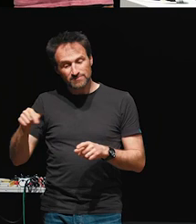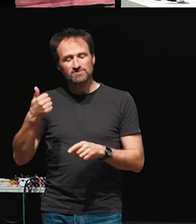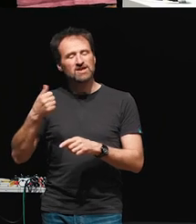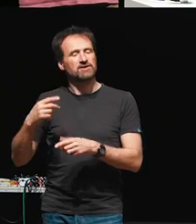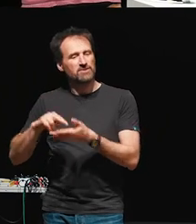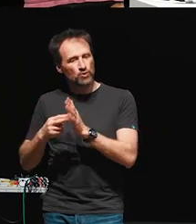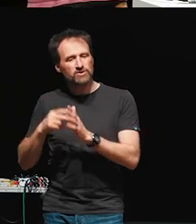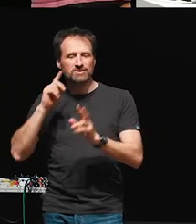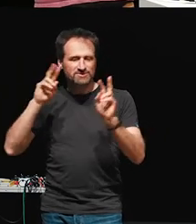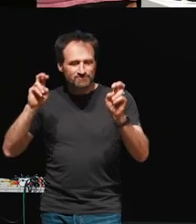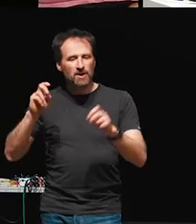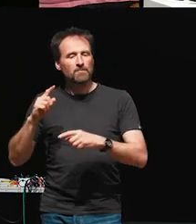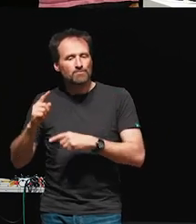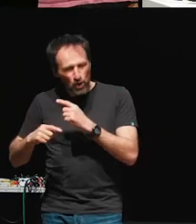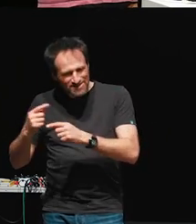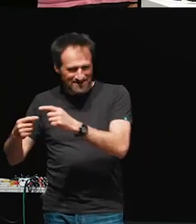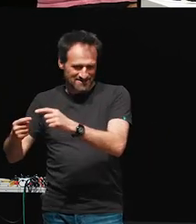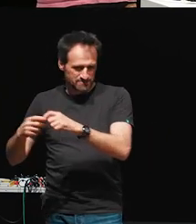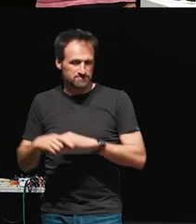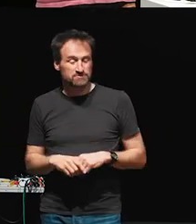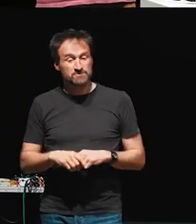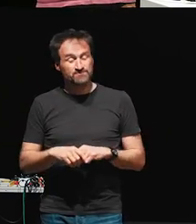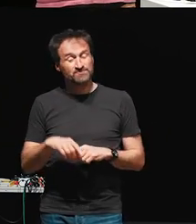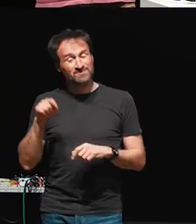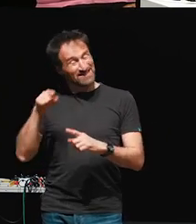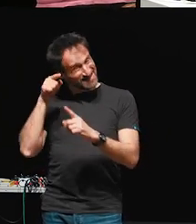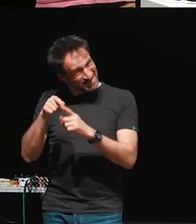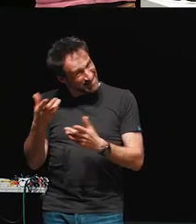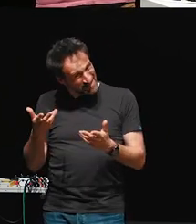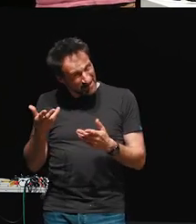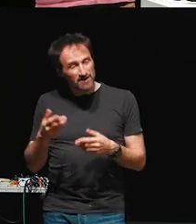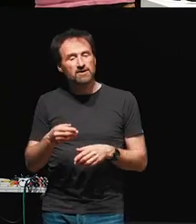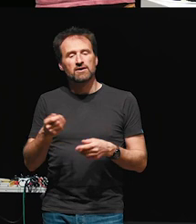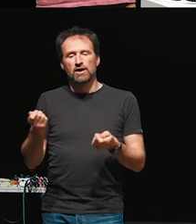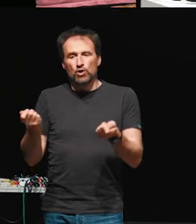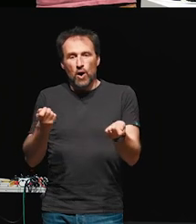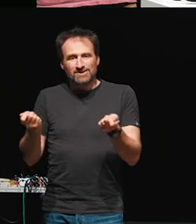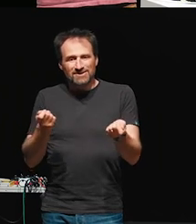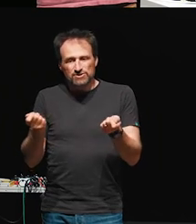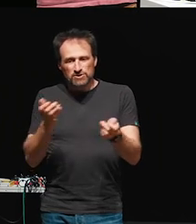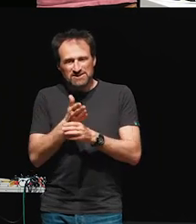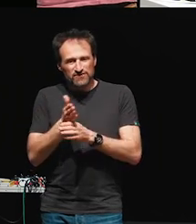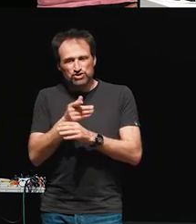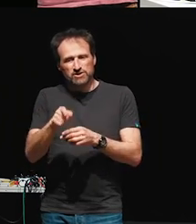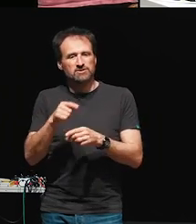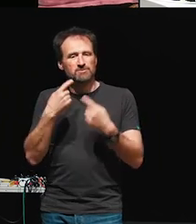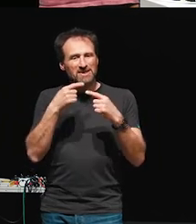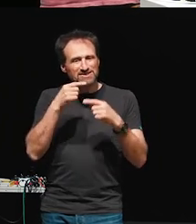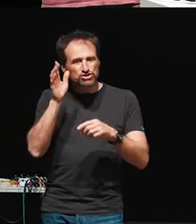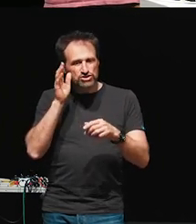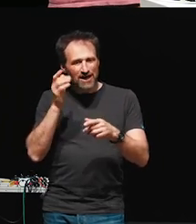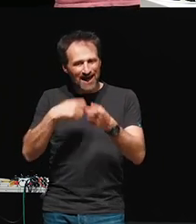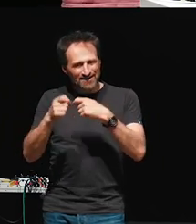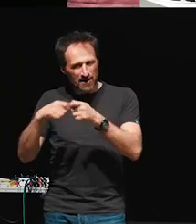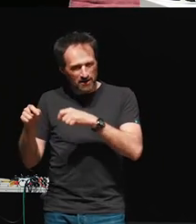process. The goal here is to reduce the amount of coordination between all those message handlers we had, as well